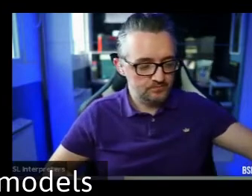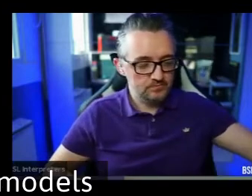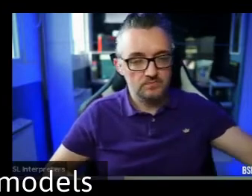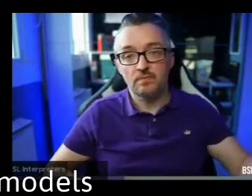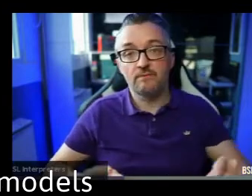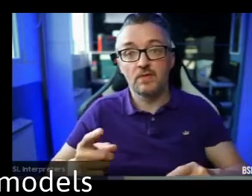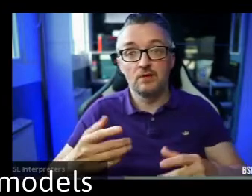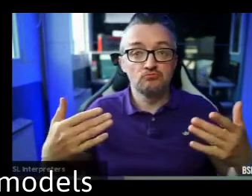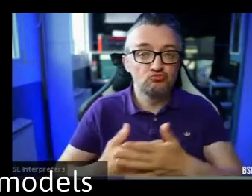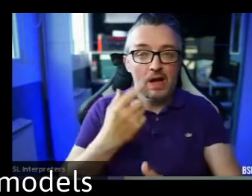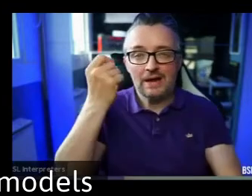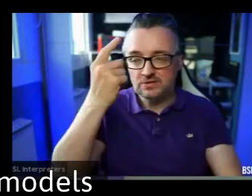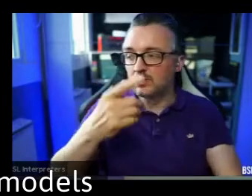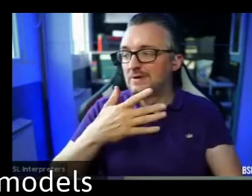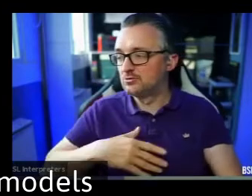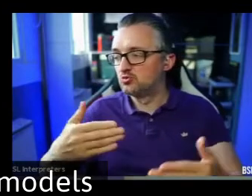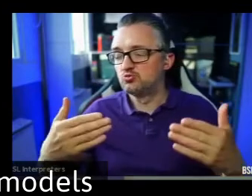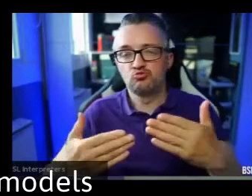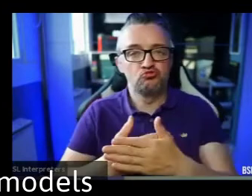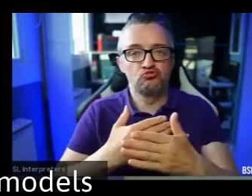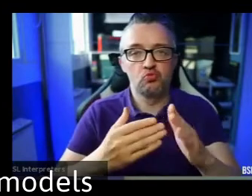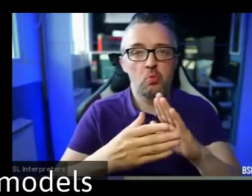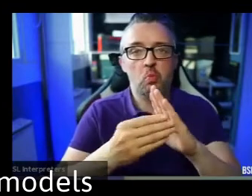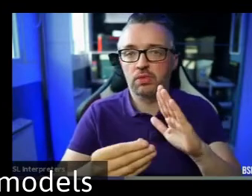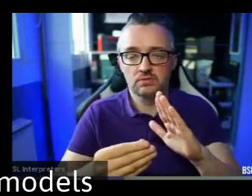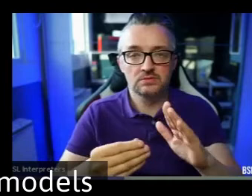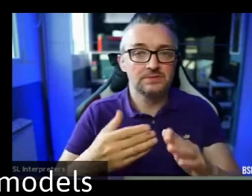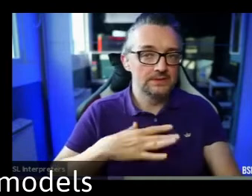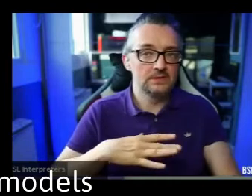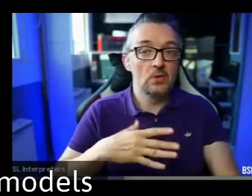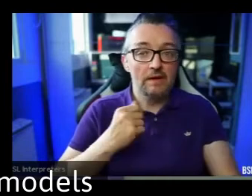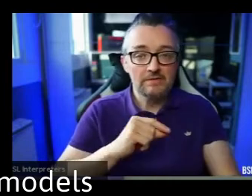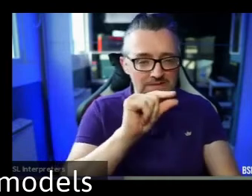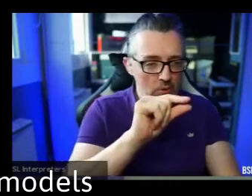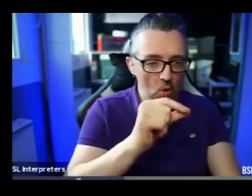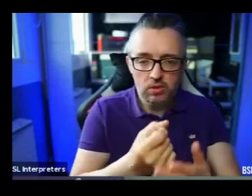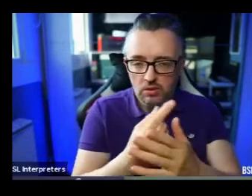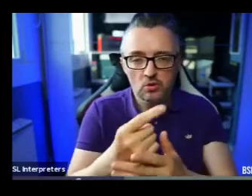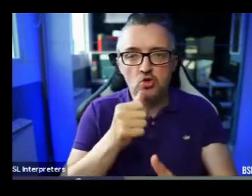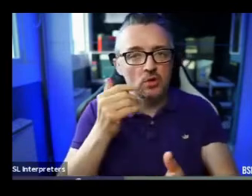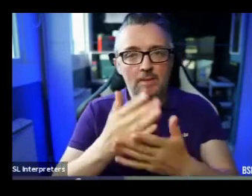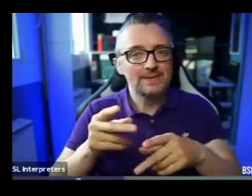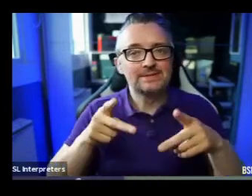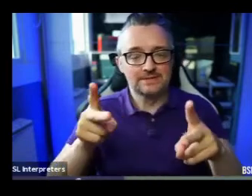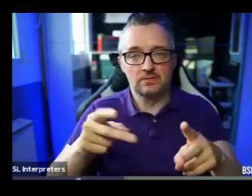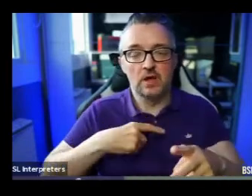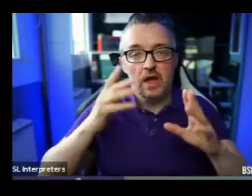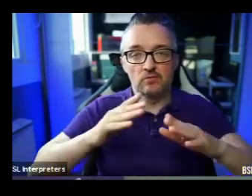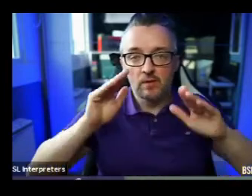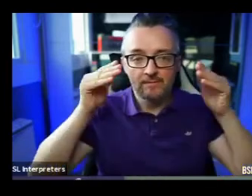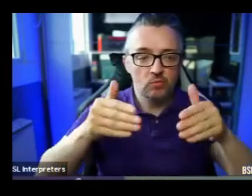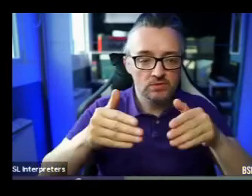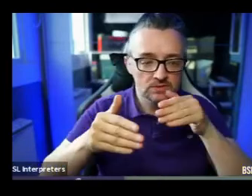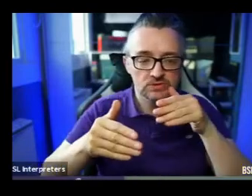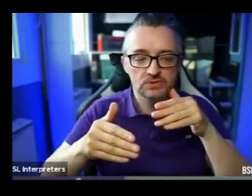So innovation means we need new models. As Henry said, we've got little bits and pieces, but it's not a system. So we